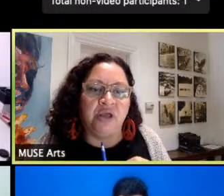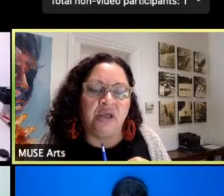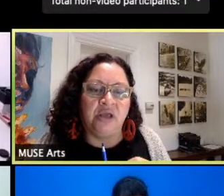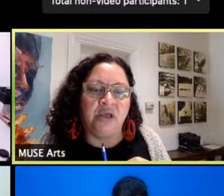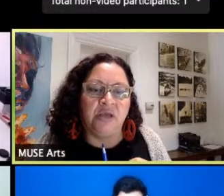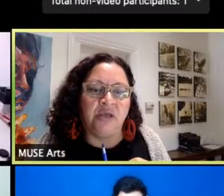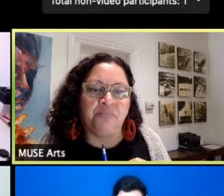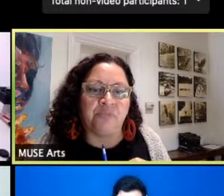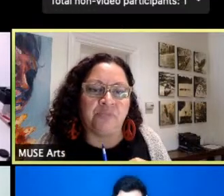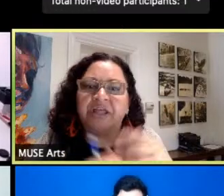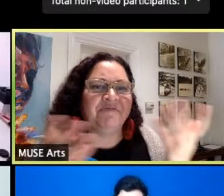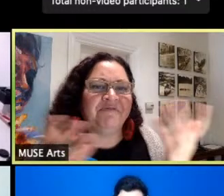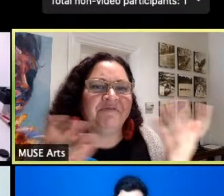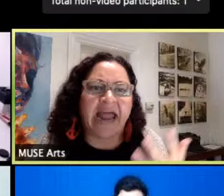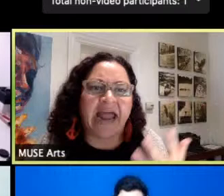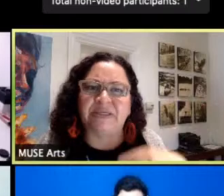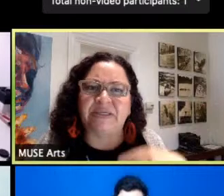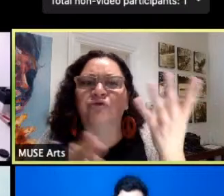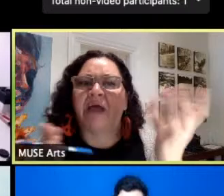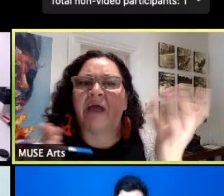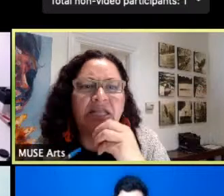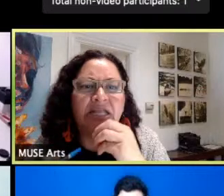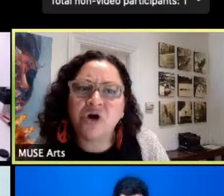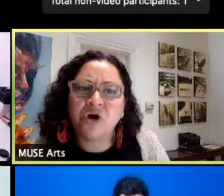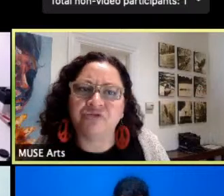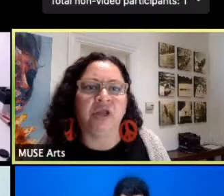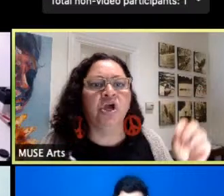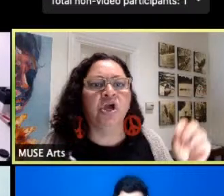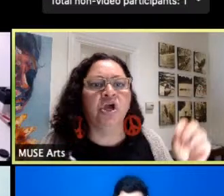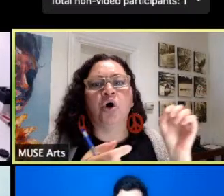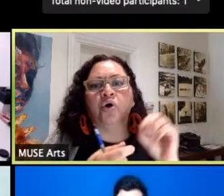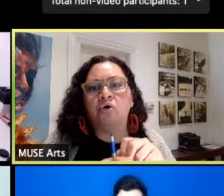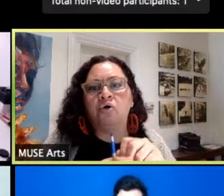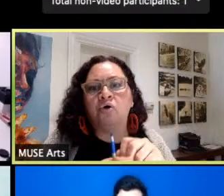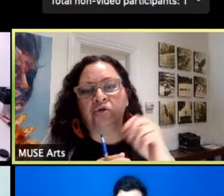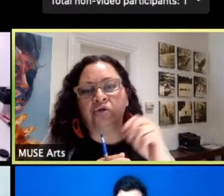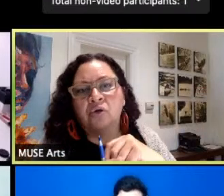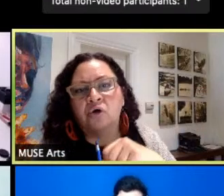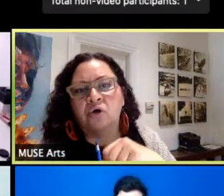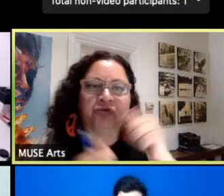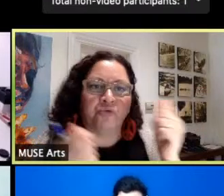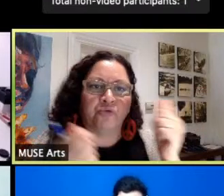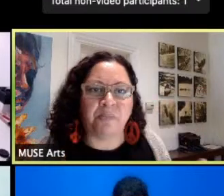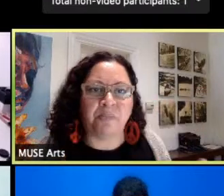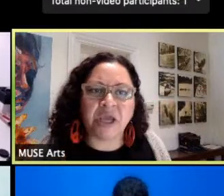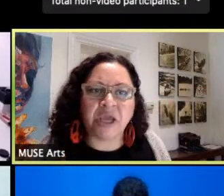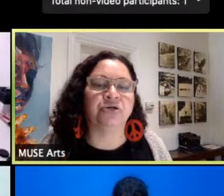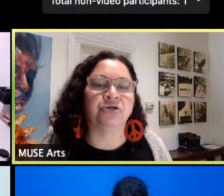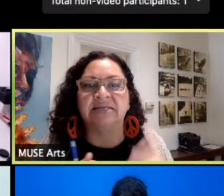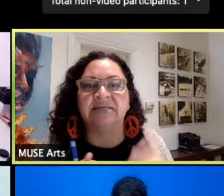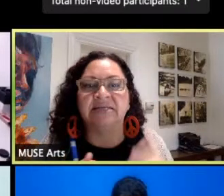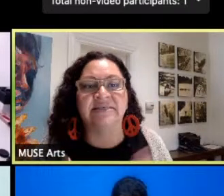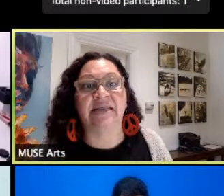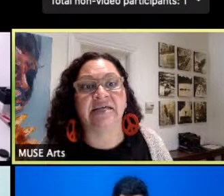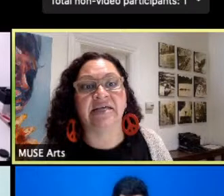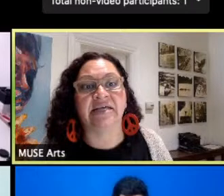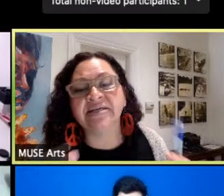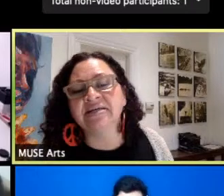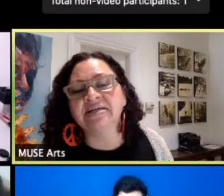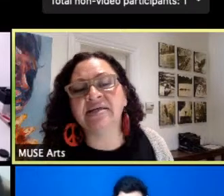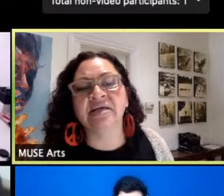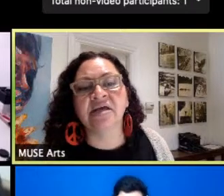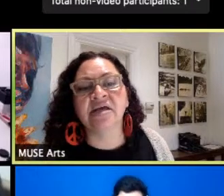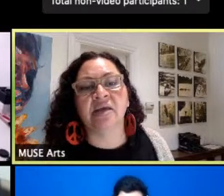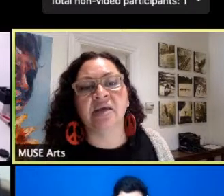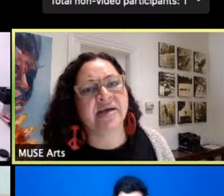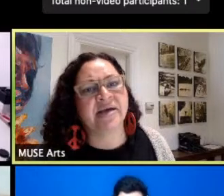with the different aspects, you know, writing the poetry or drawing the picture, et cetera, et cetera. So these things become as